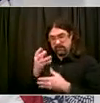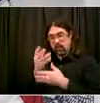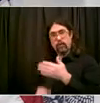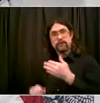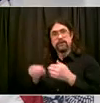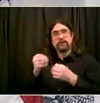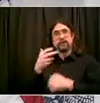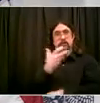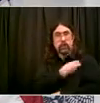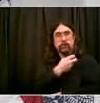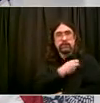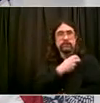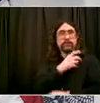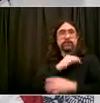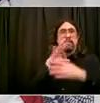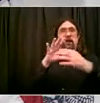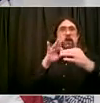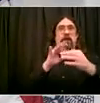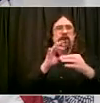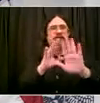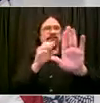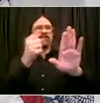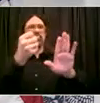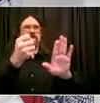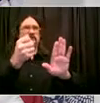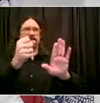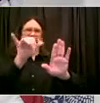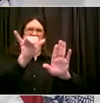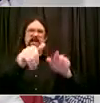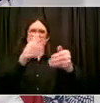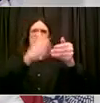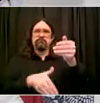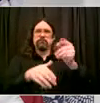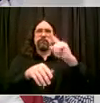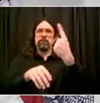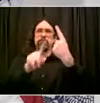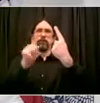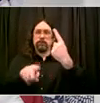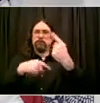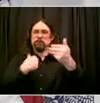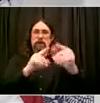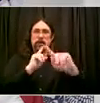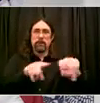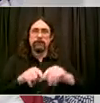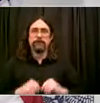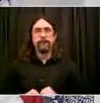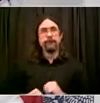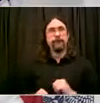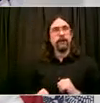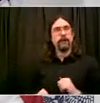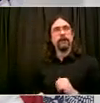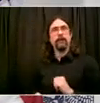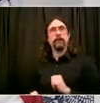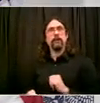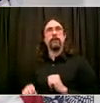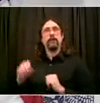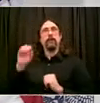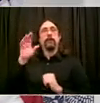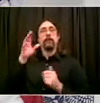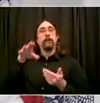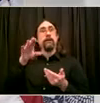we had broadly postponed the appointments, that the one place that ended up still doing some vaccinations was H&H, and obviously you have all